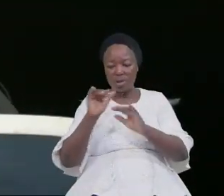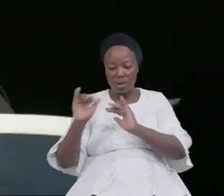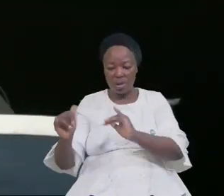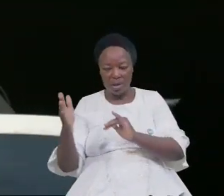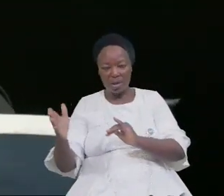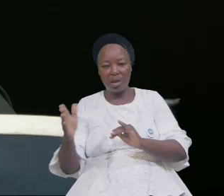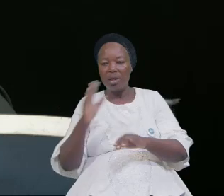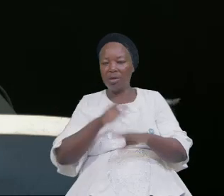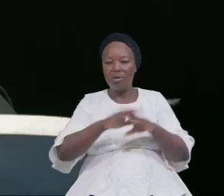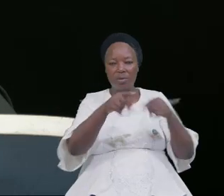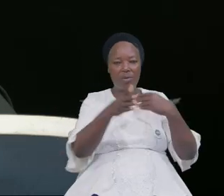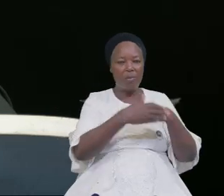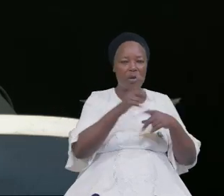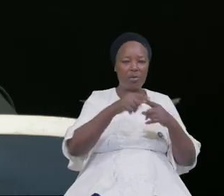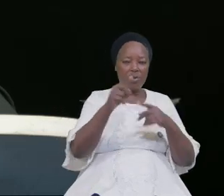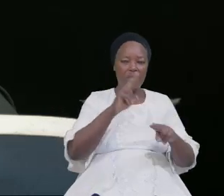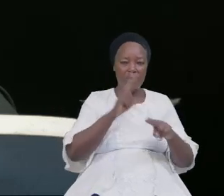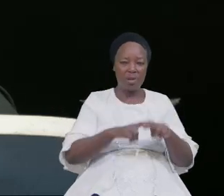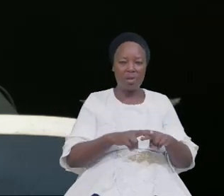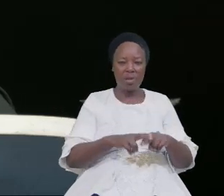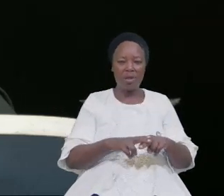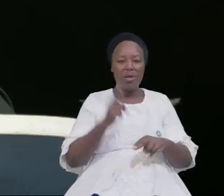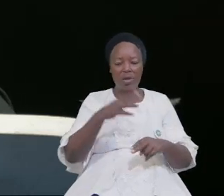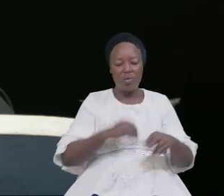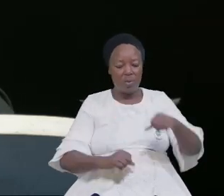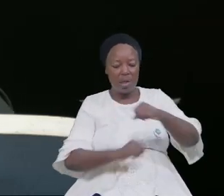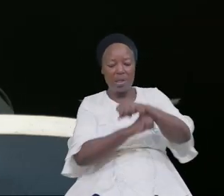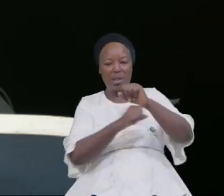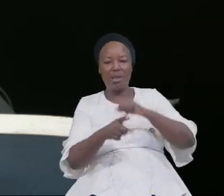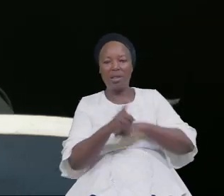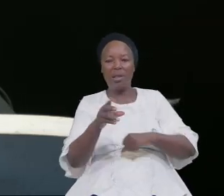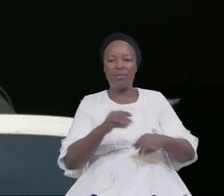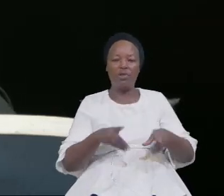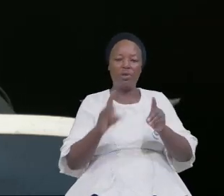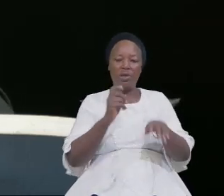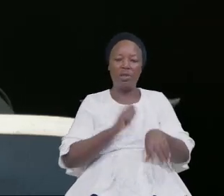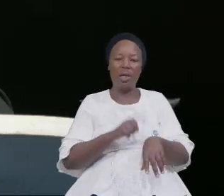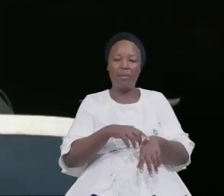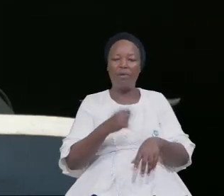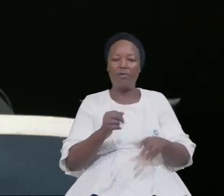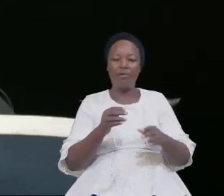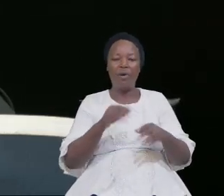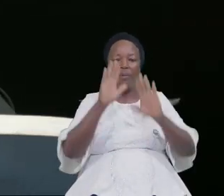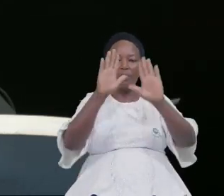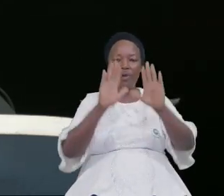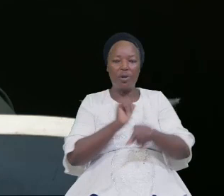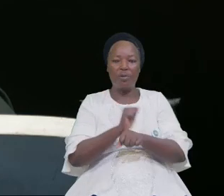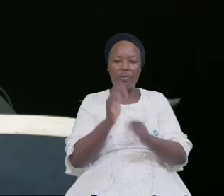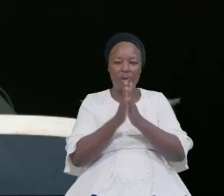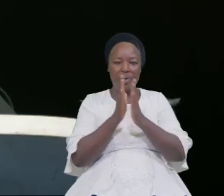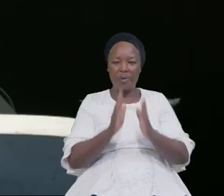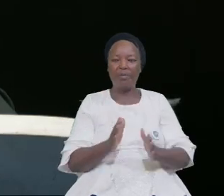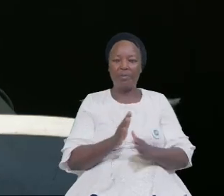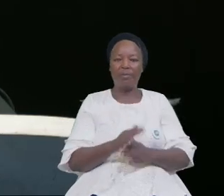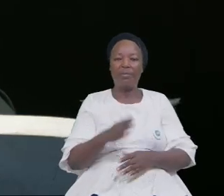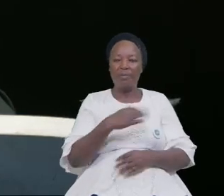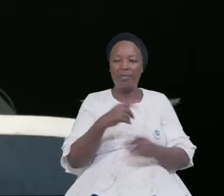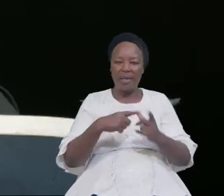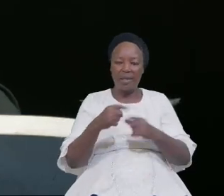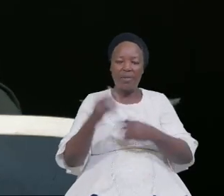them during the period of the miracle prayer and bring them